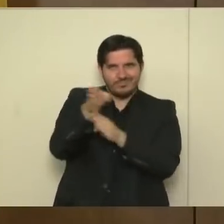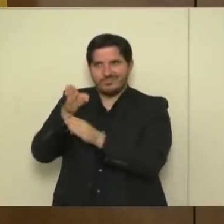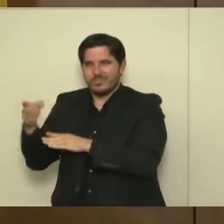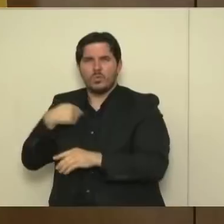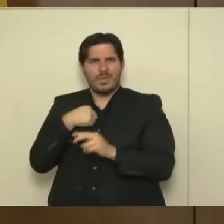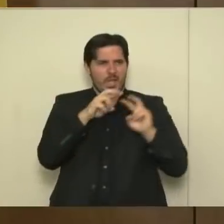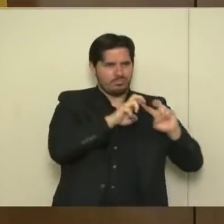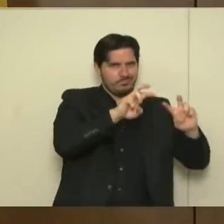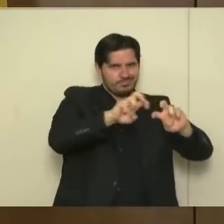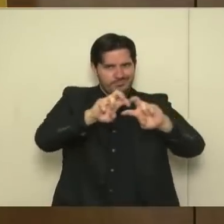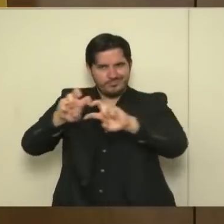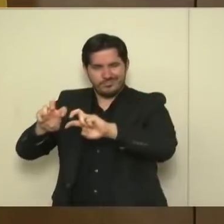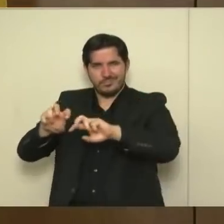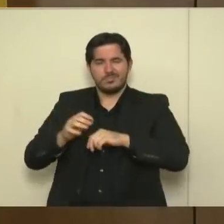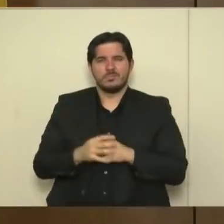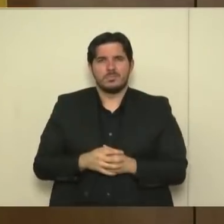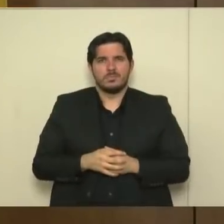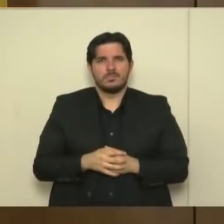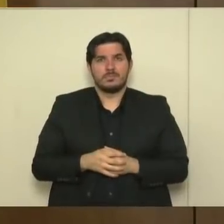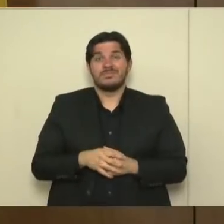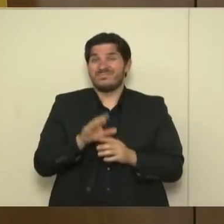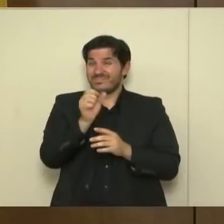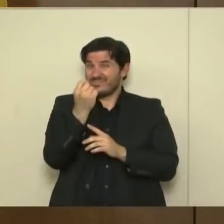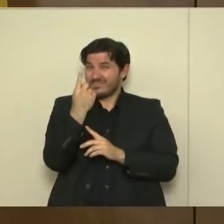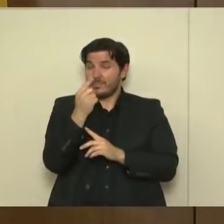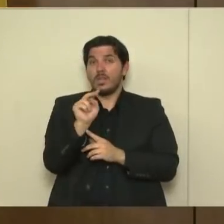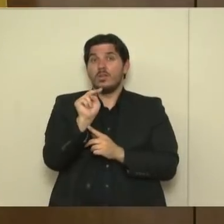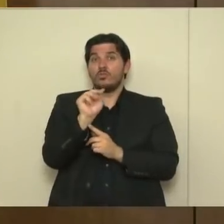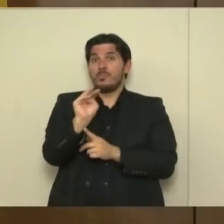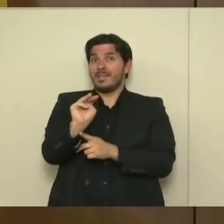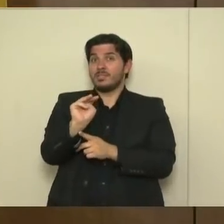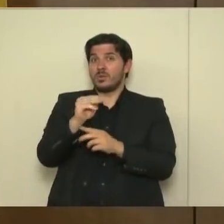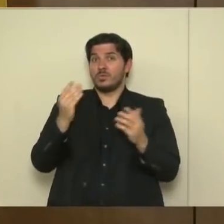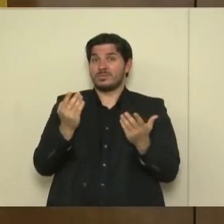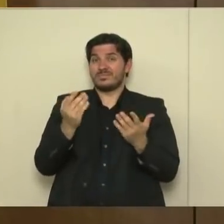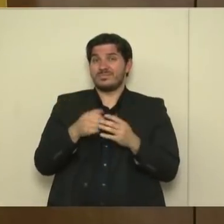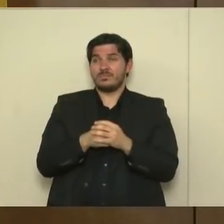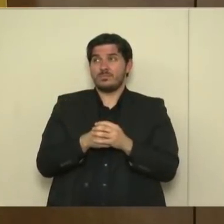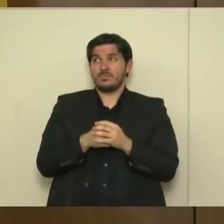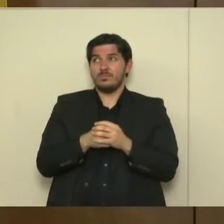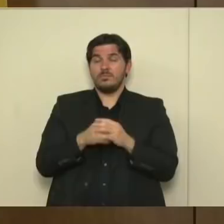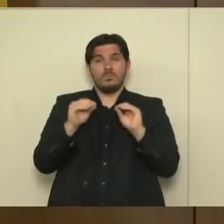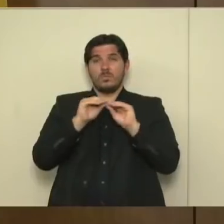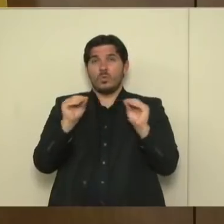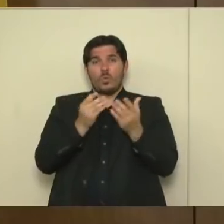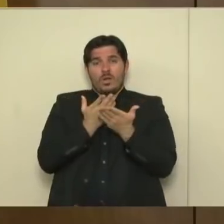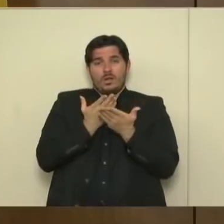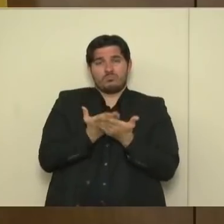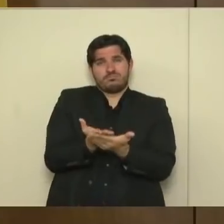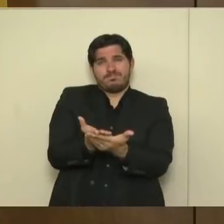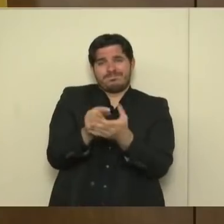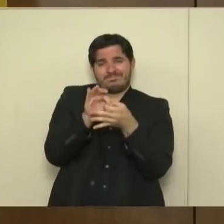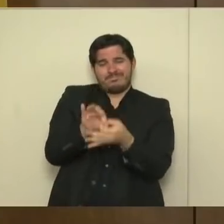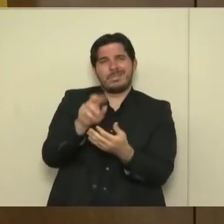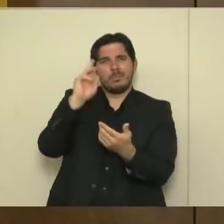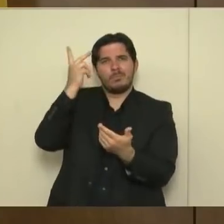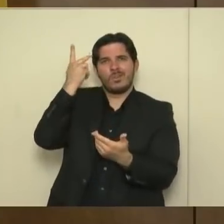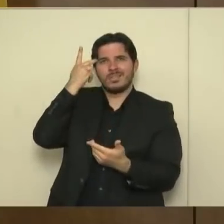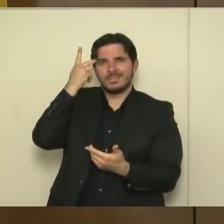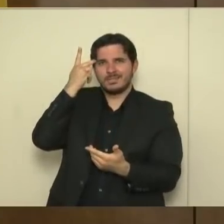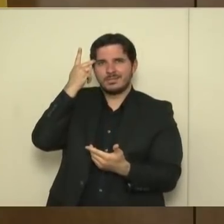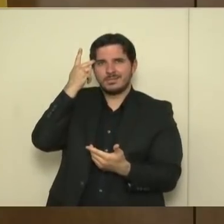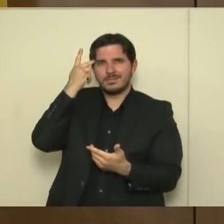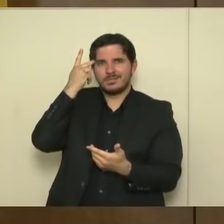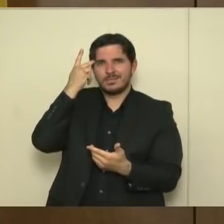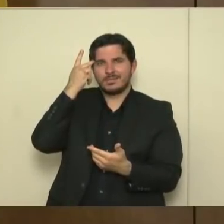not identified as a state that had clear evidence that was political. So why do I say that? Because New Mexico